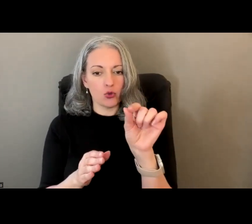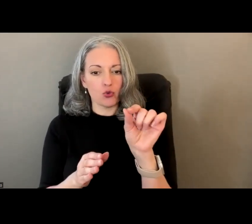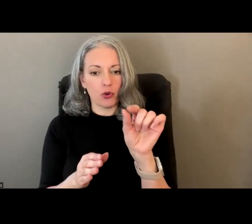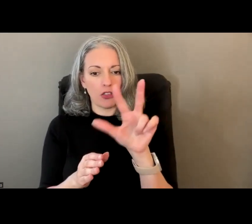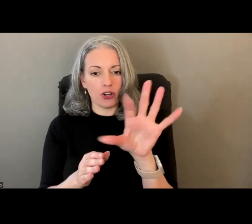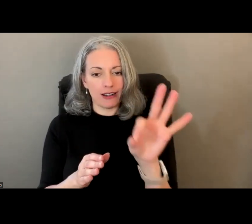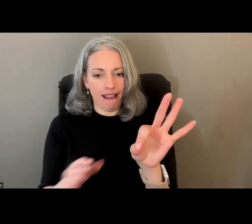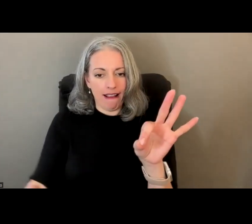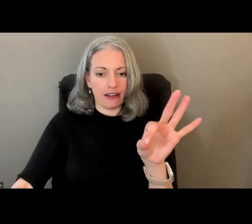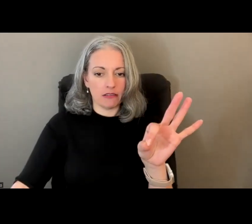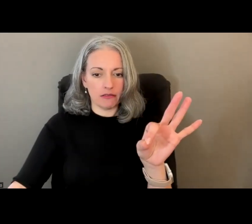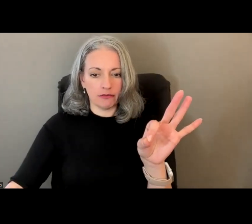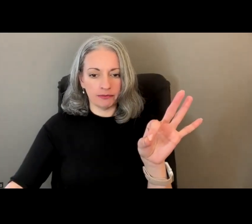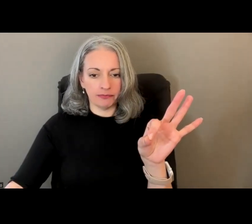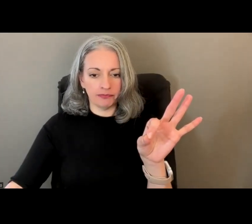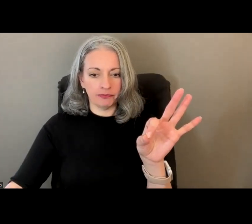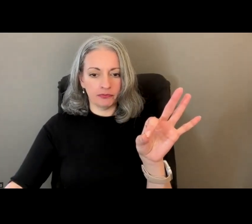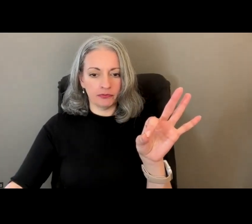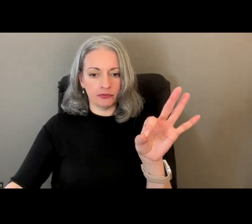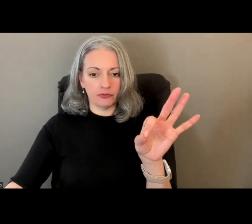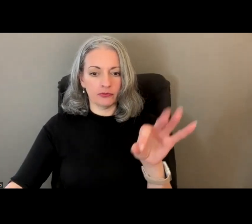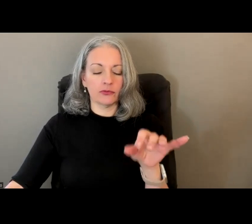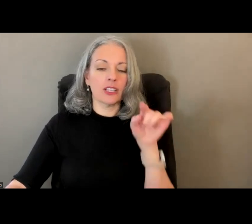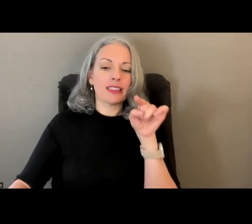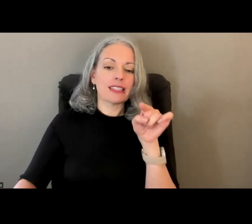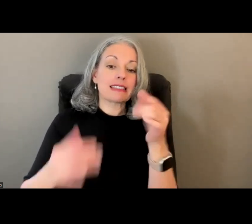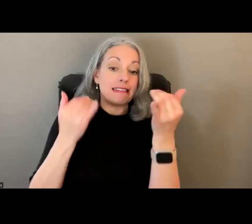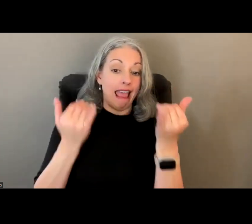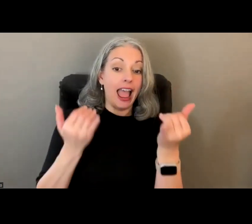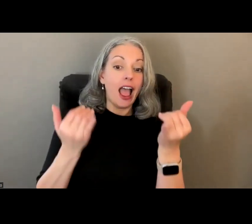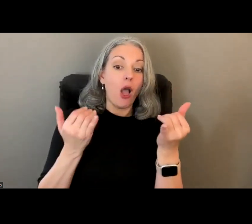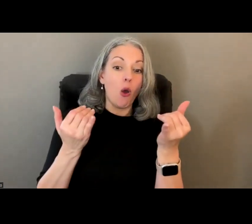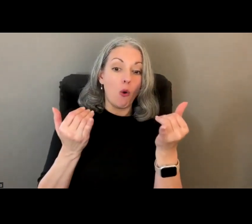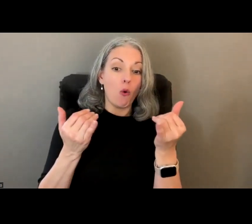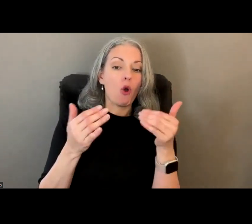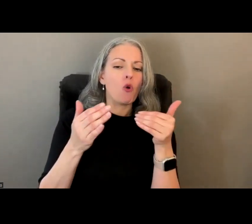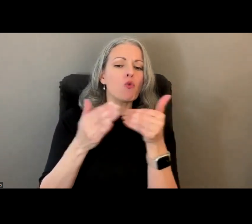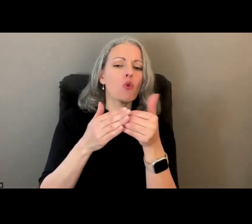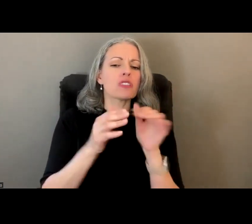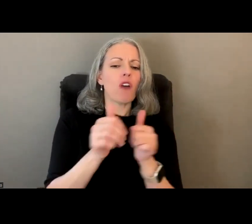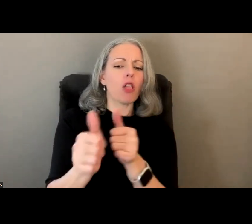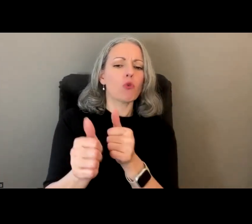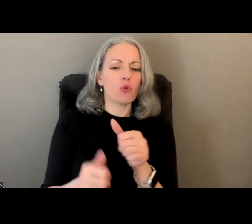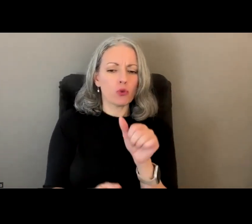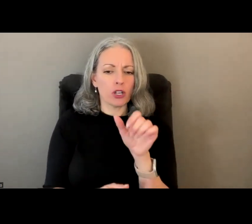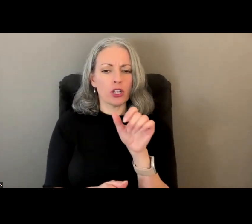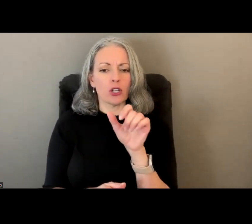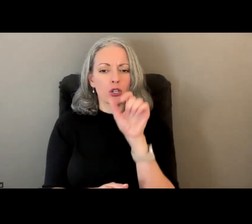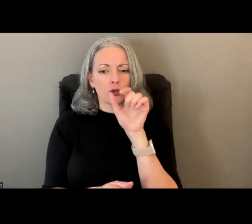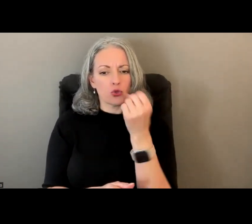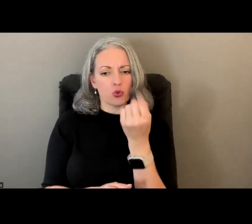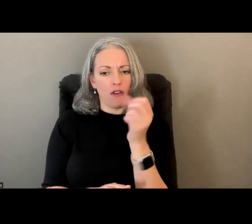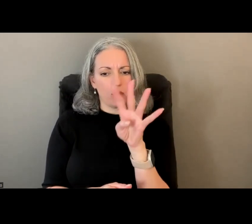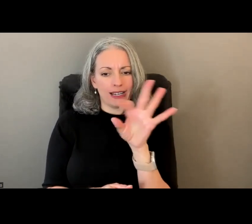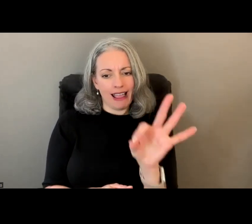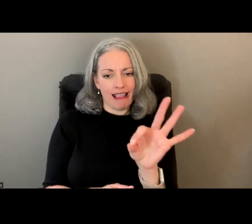Roth out of Riverside County. So we are now closely following Senate Bill 1249. It